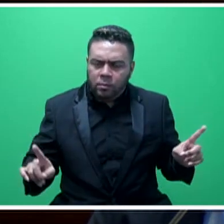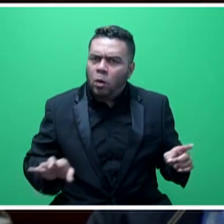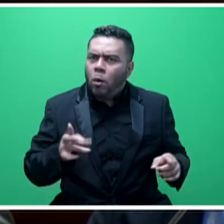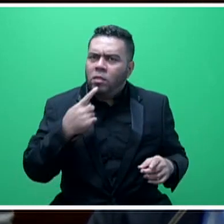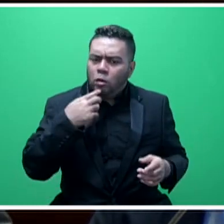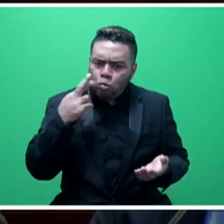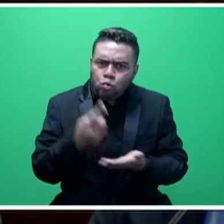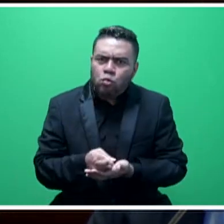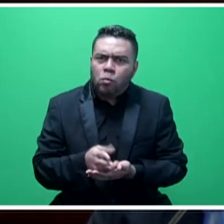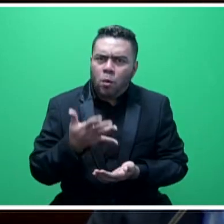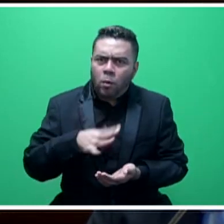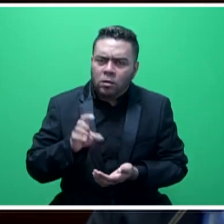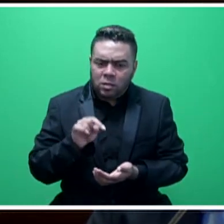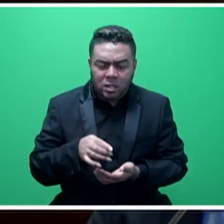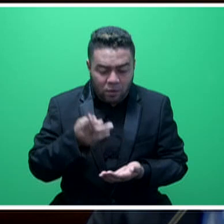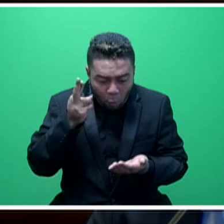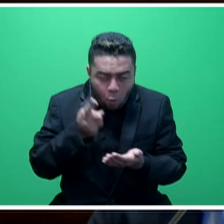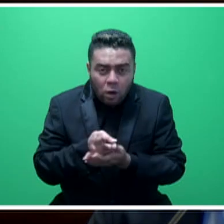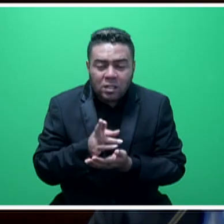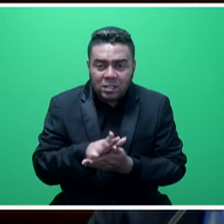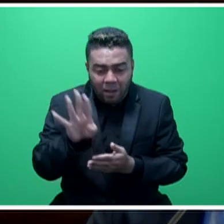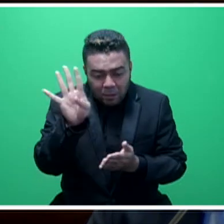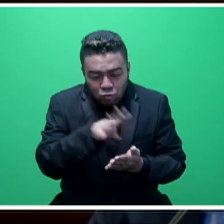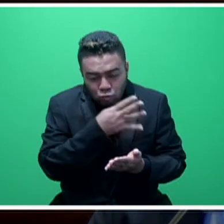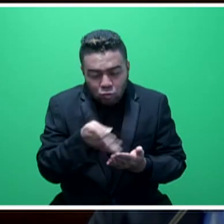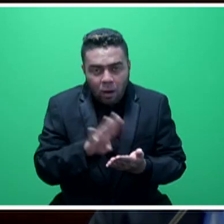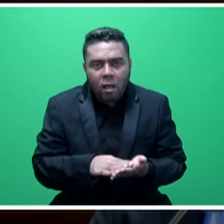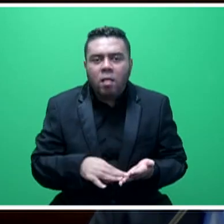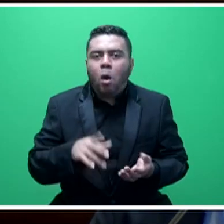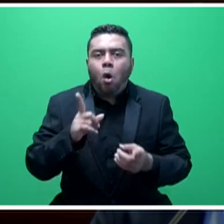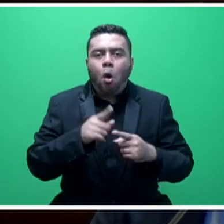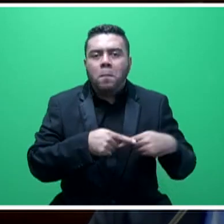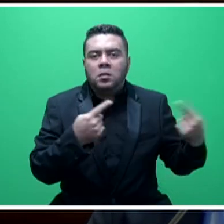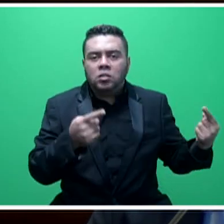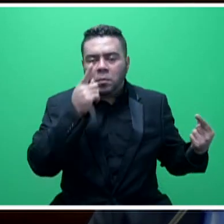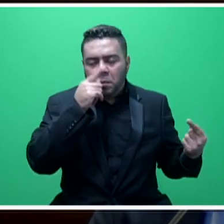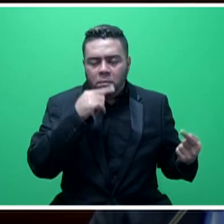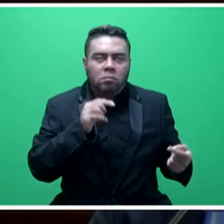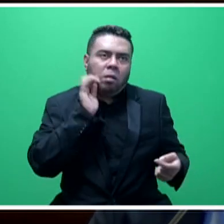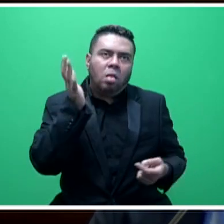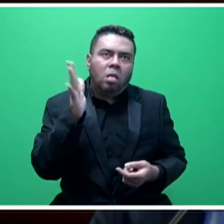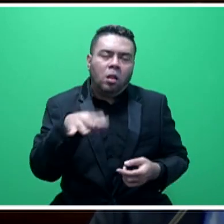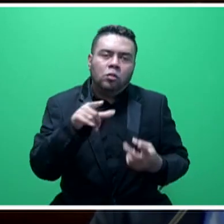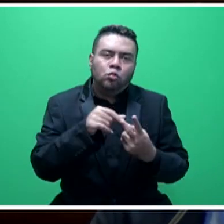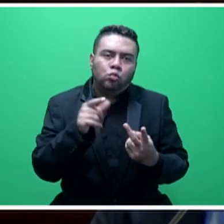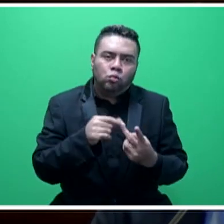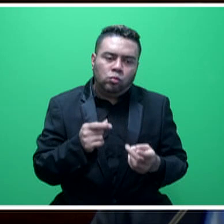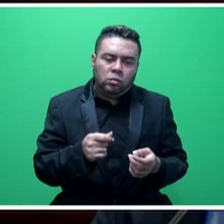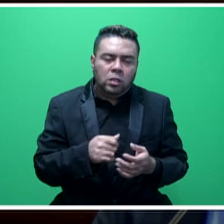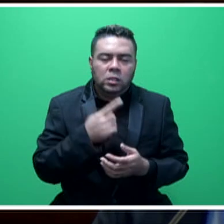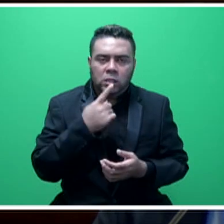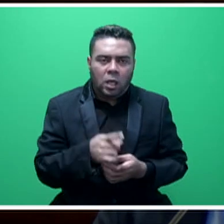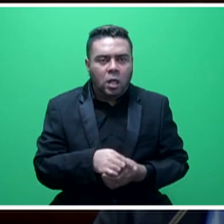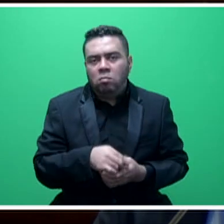untruths. Instead of honest analysis, Mr. Speaker, sir, opposition chooses to peddle